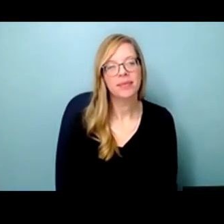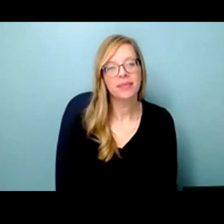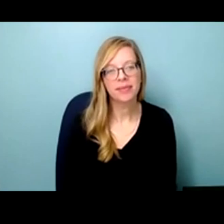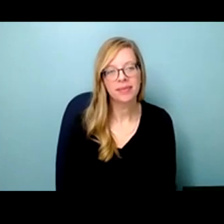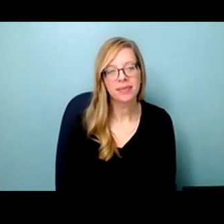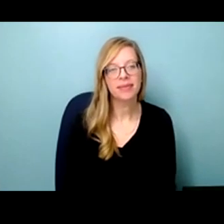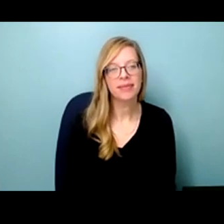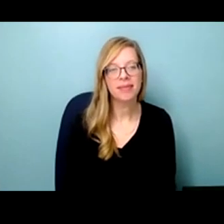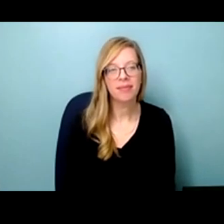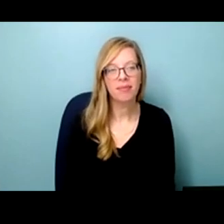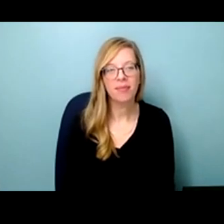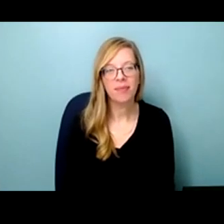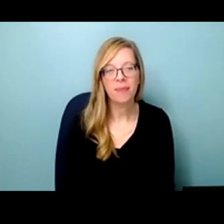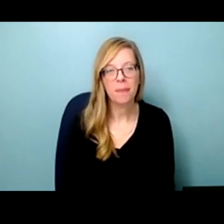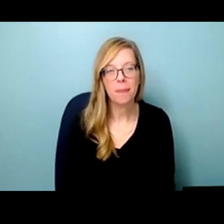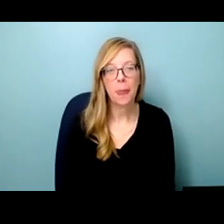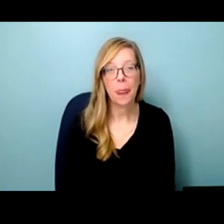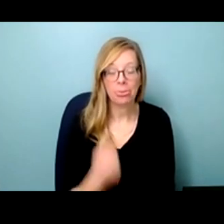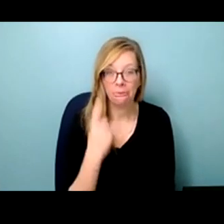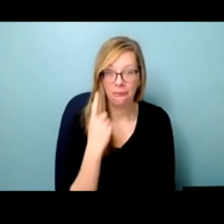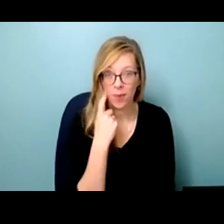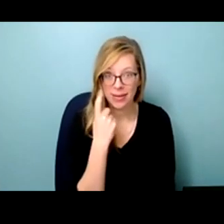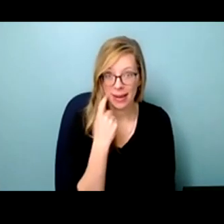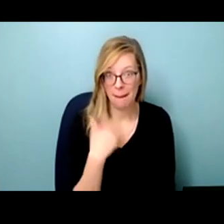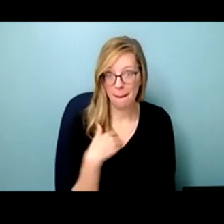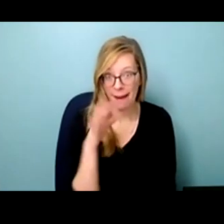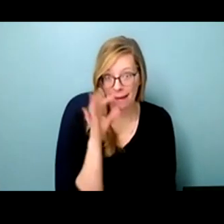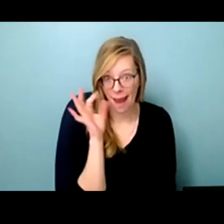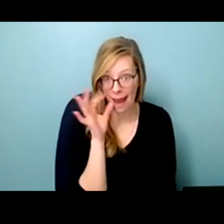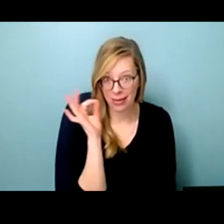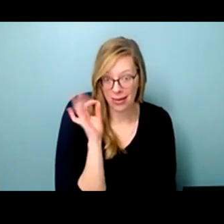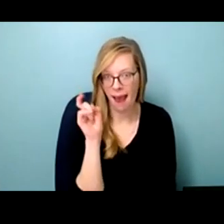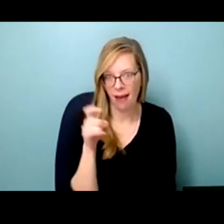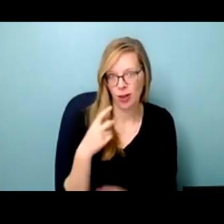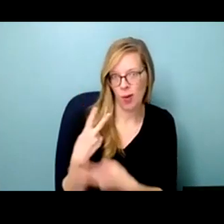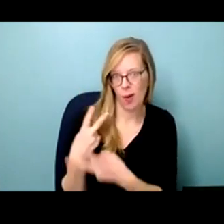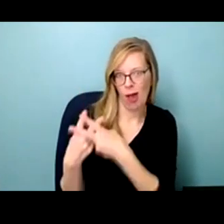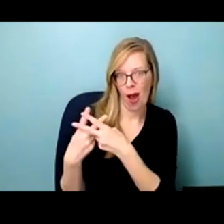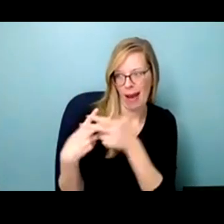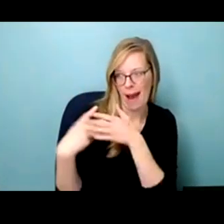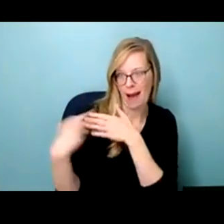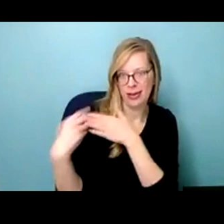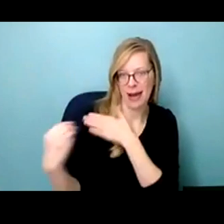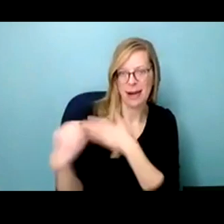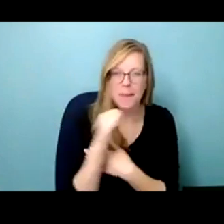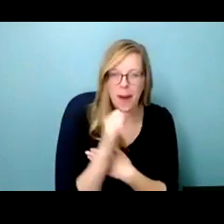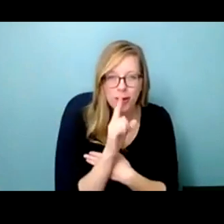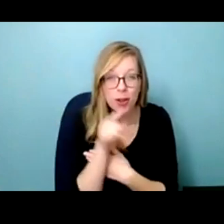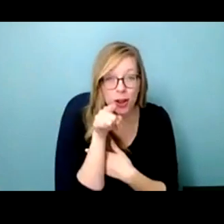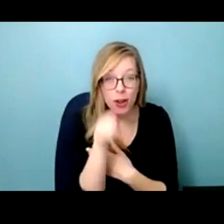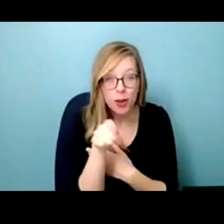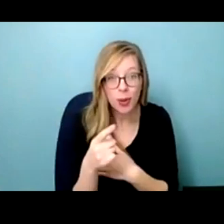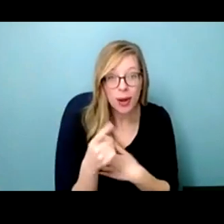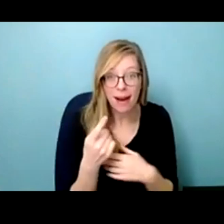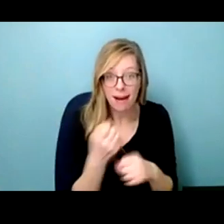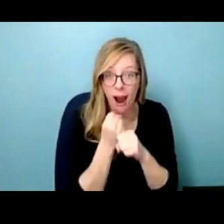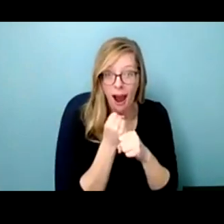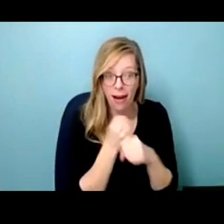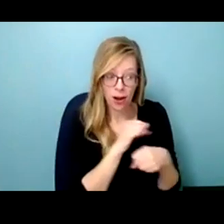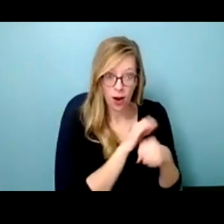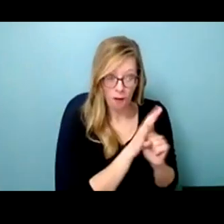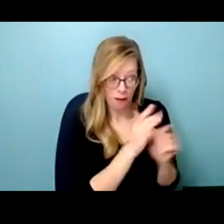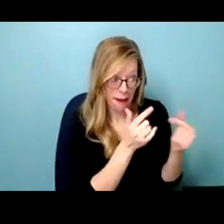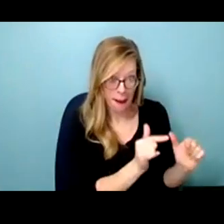I had to lock my kitten out of my room. I don't know if anybody else got a quarantine pet. I sure did.